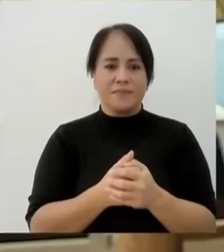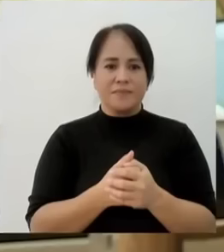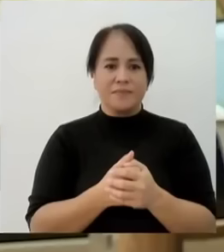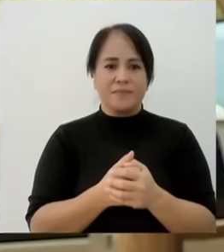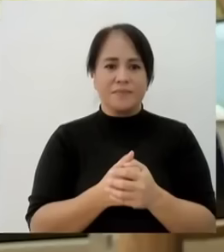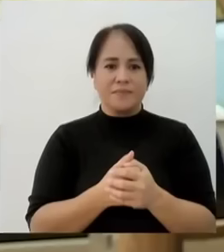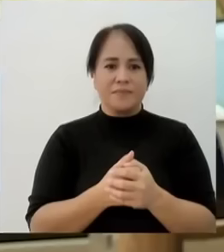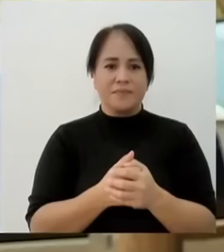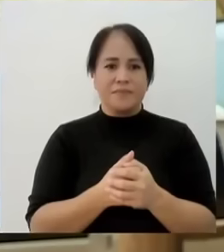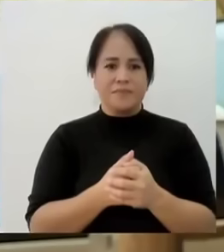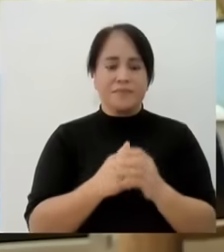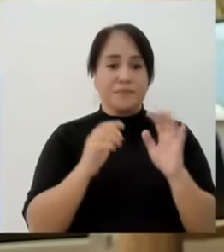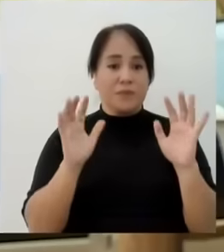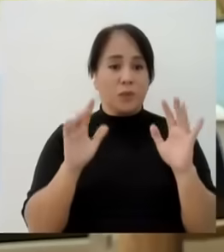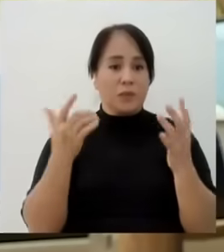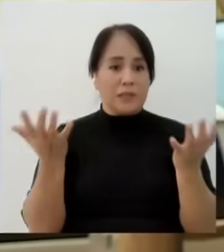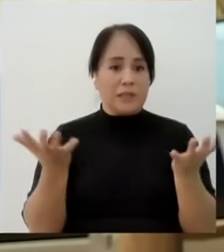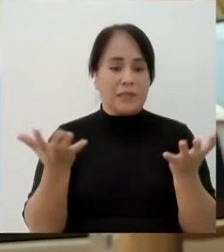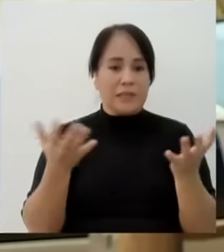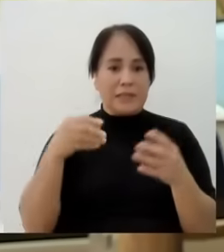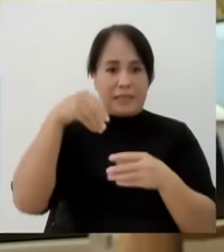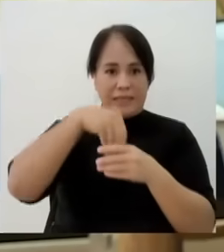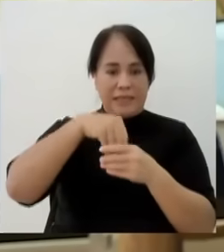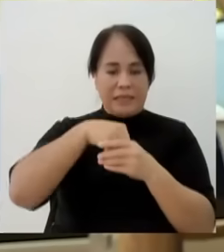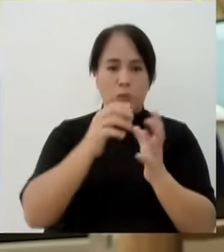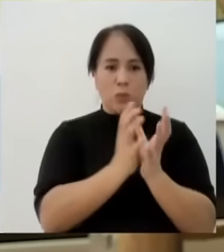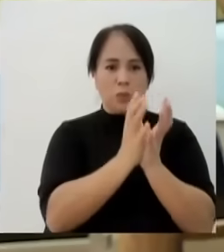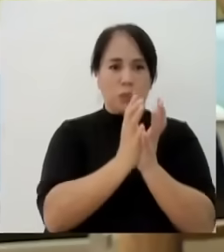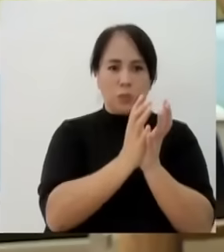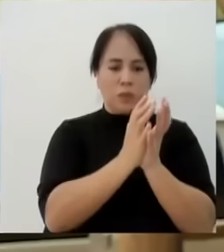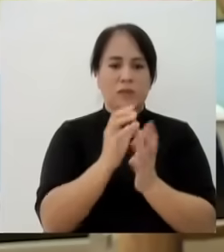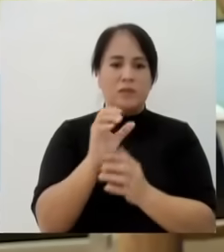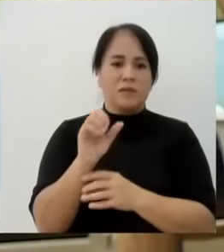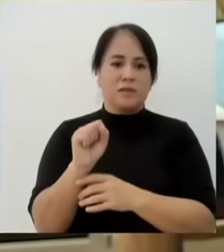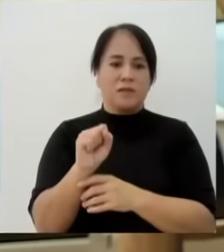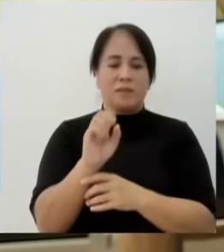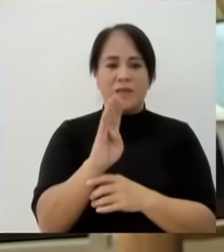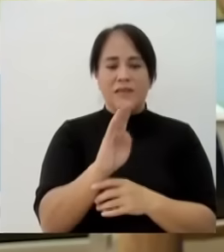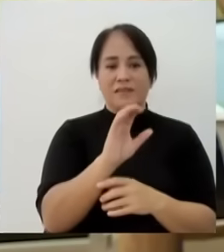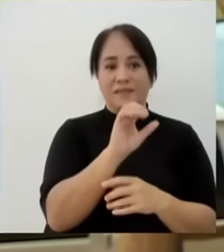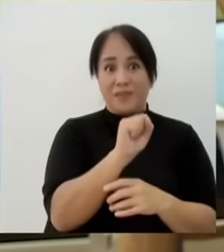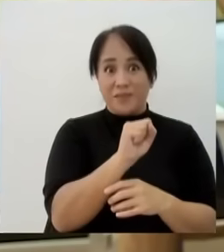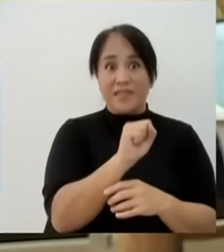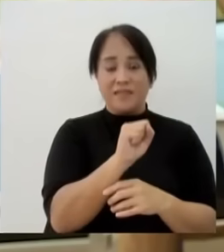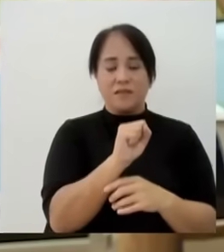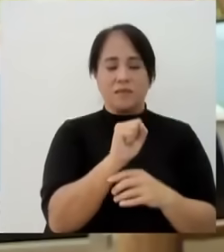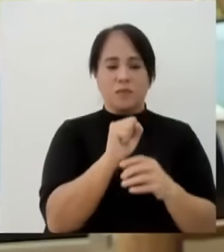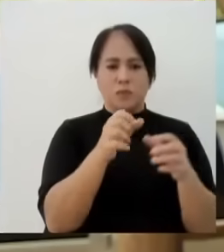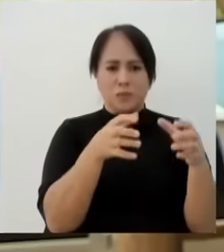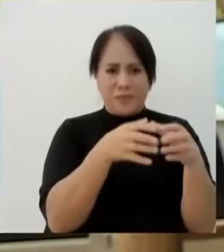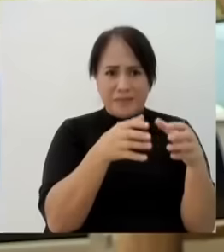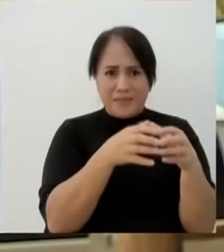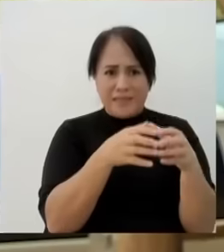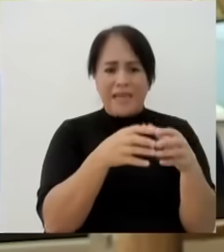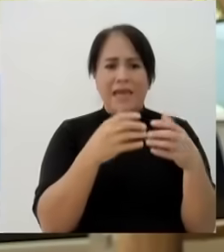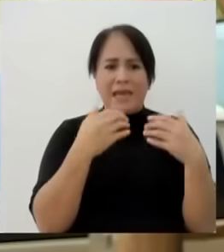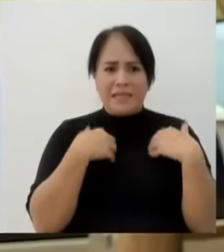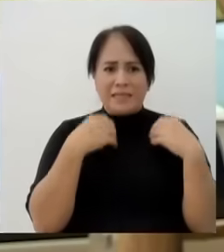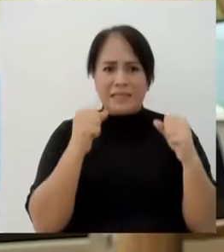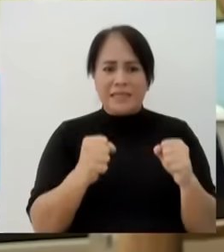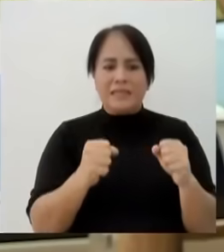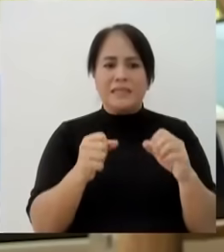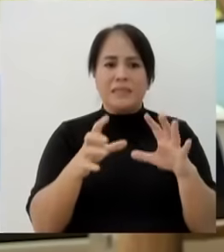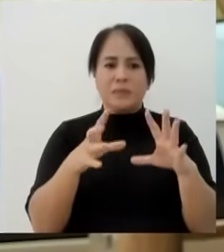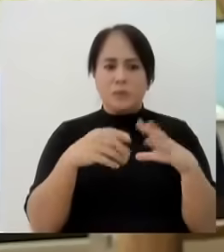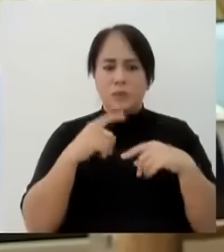Hi, Carmina. We're here inside the community of the Socorro Bayanihan Services Incorporated, where they were able to receive